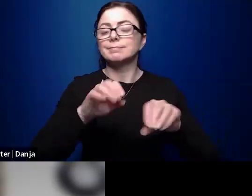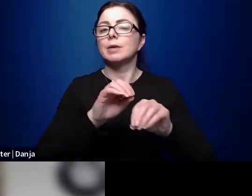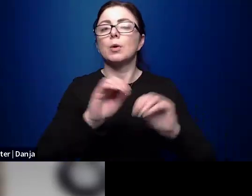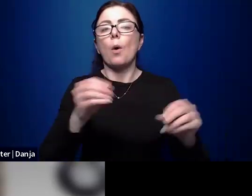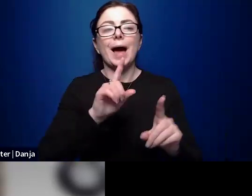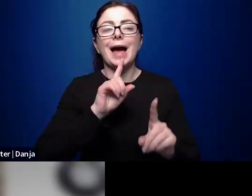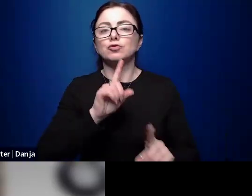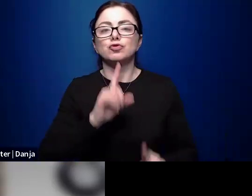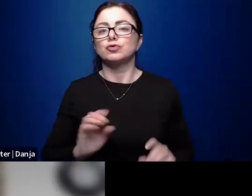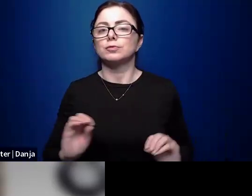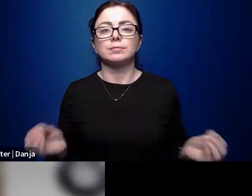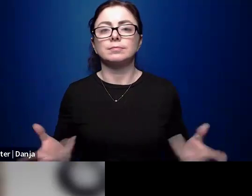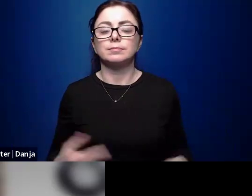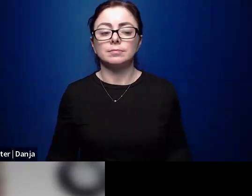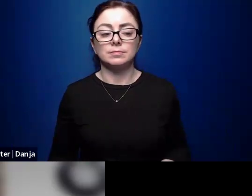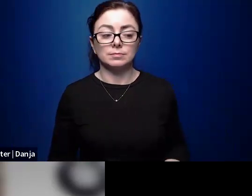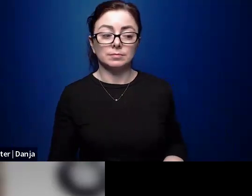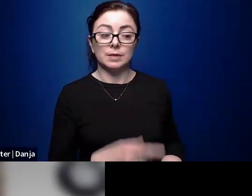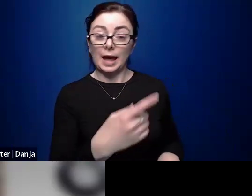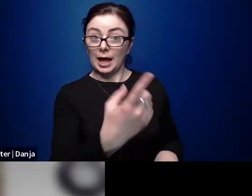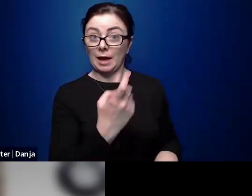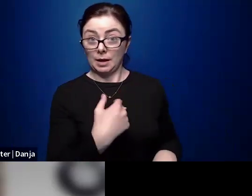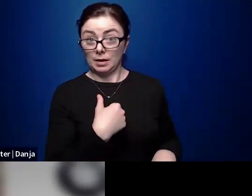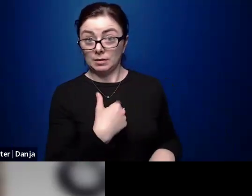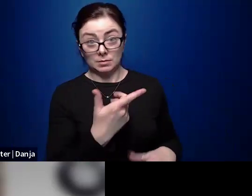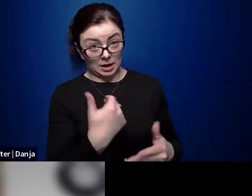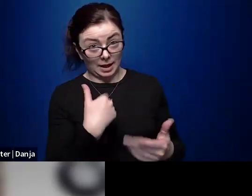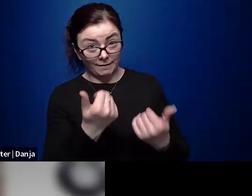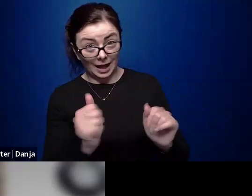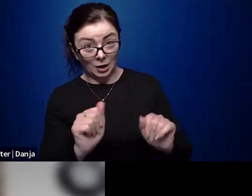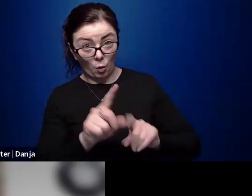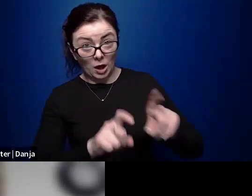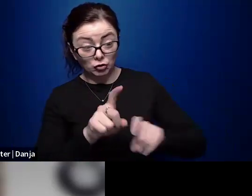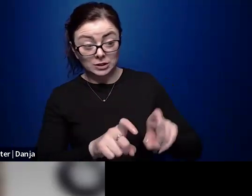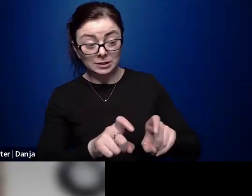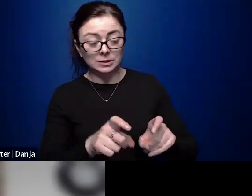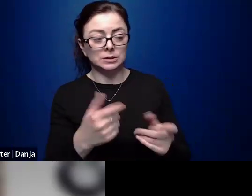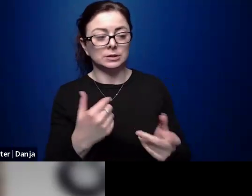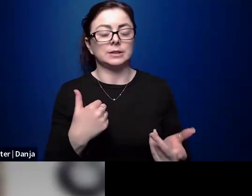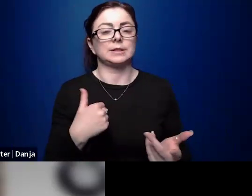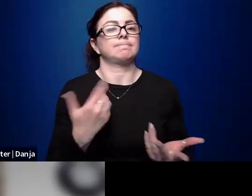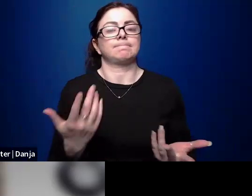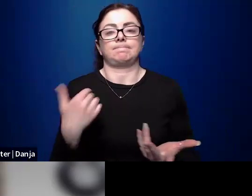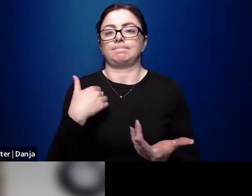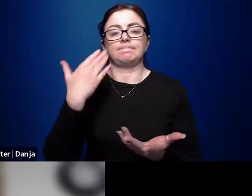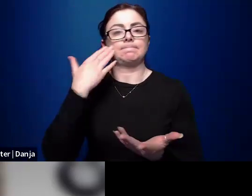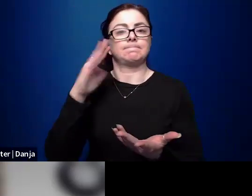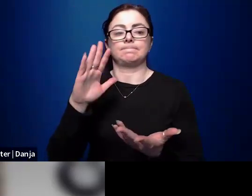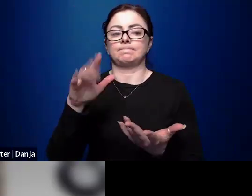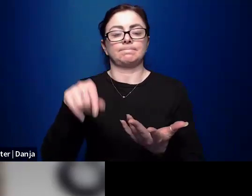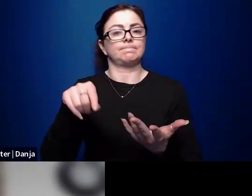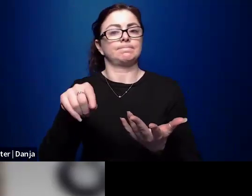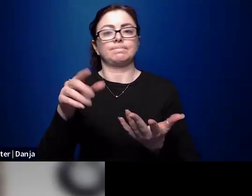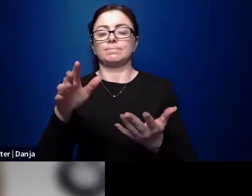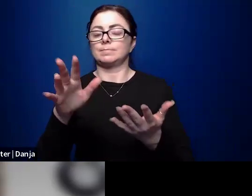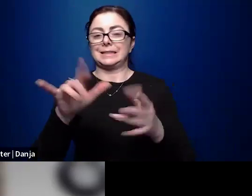They asked me if I have any question. I didn't know the system in the United States. I